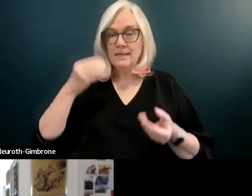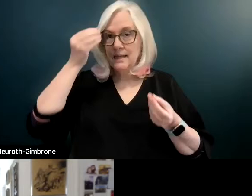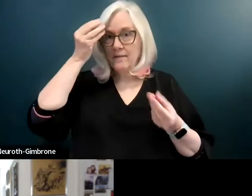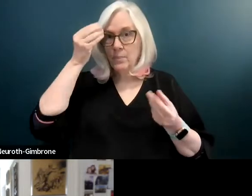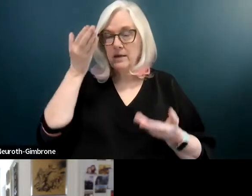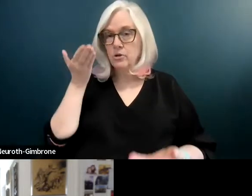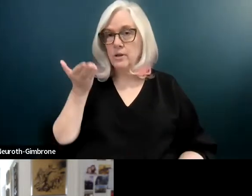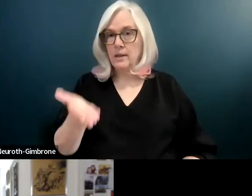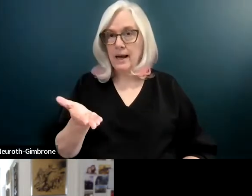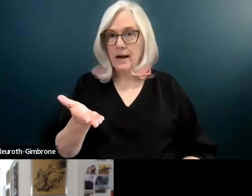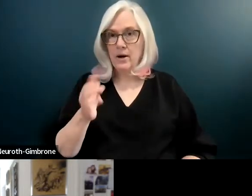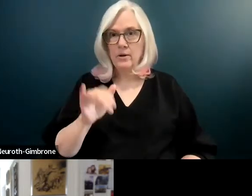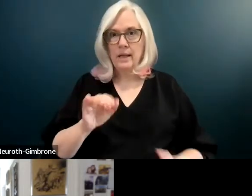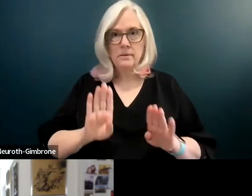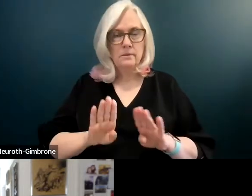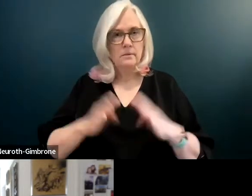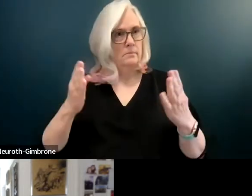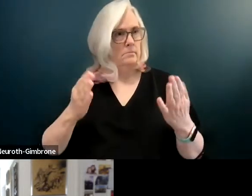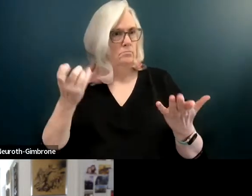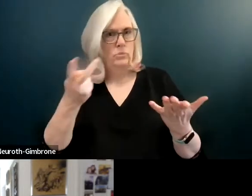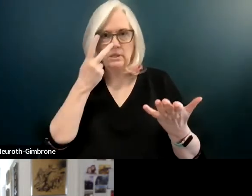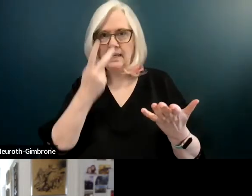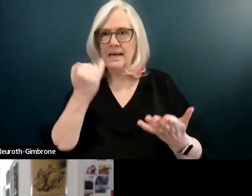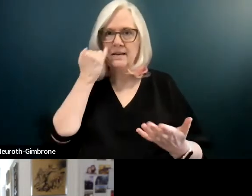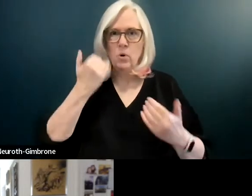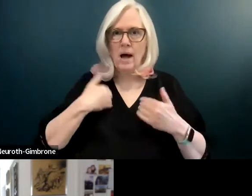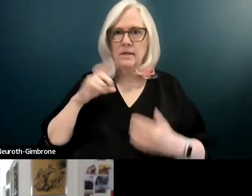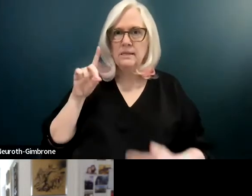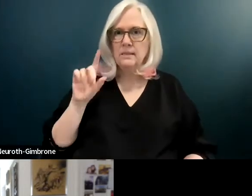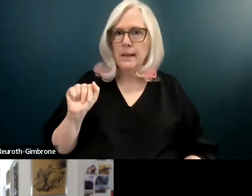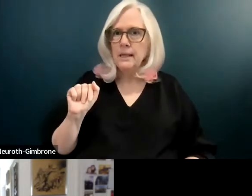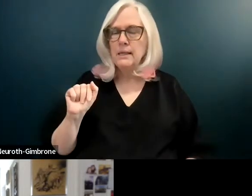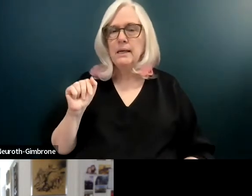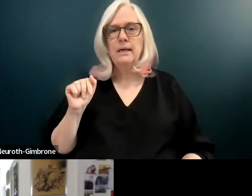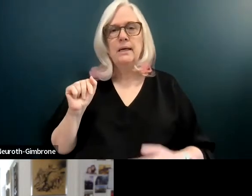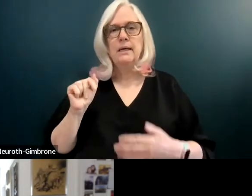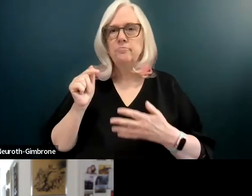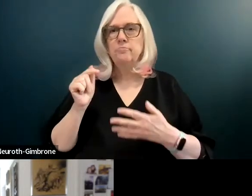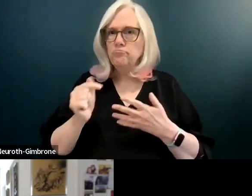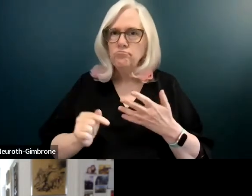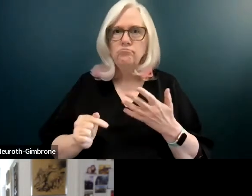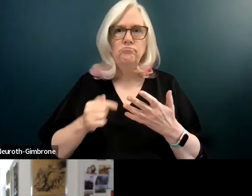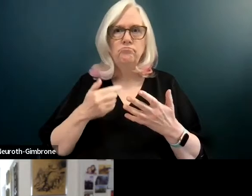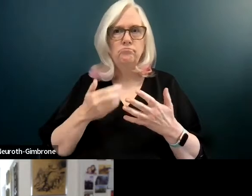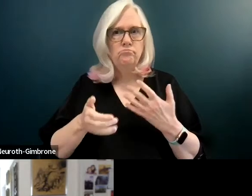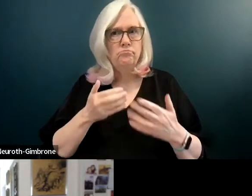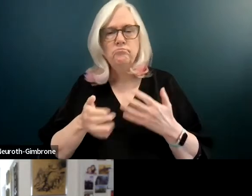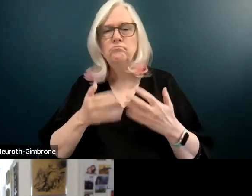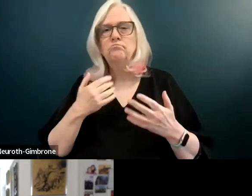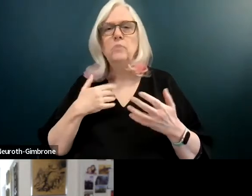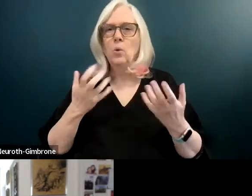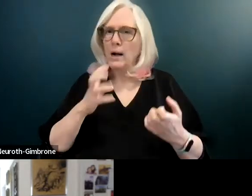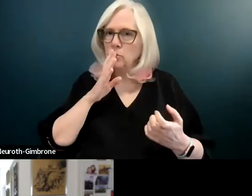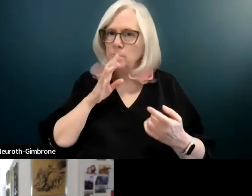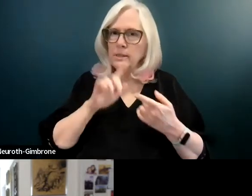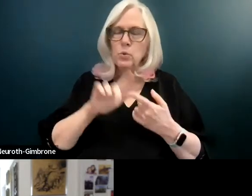very, forward, if you have a disability, such as whatever, and you'd like to speak to a librarian